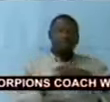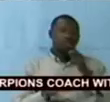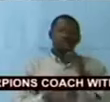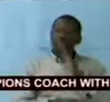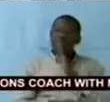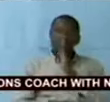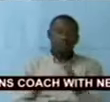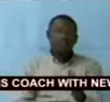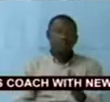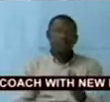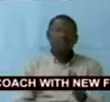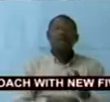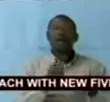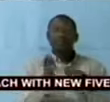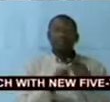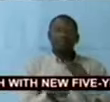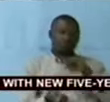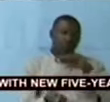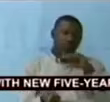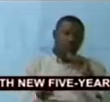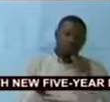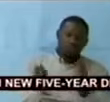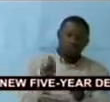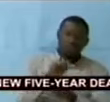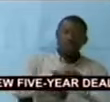then there was a change of instructions.